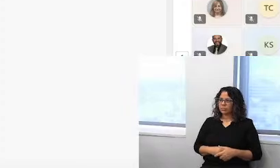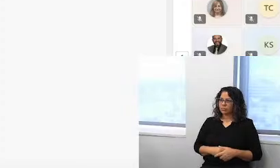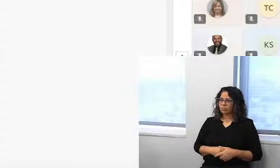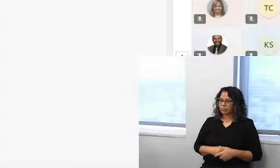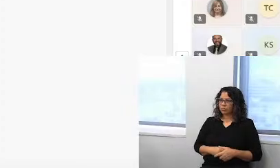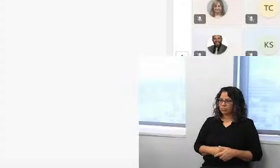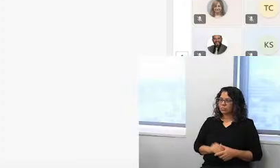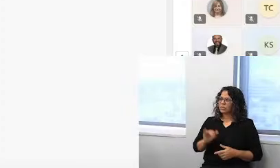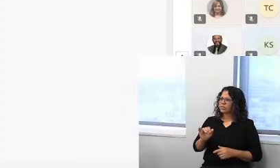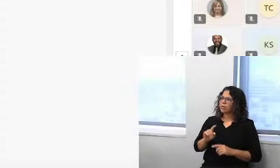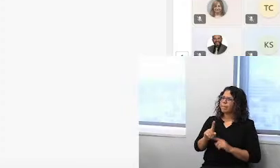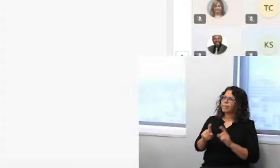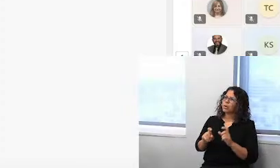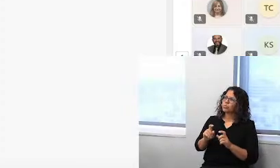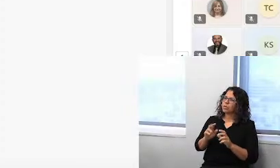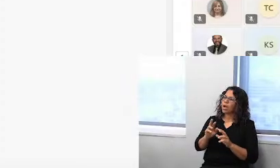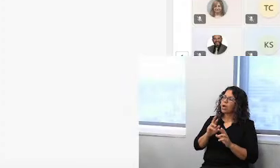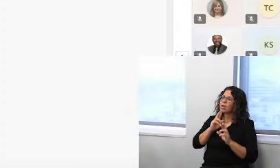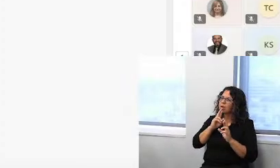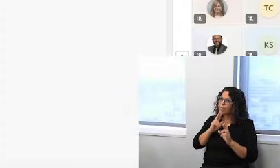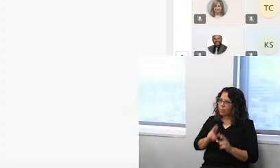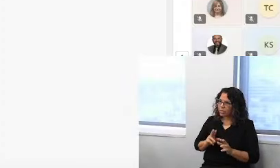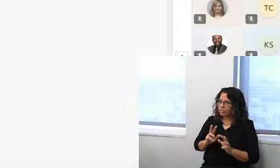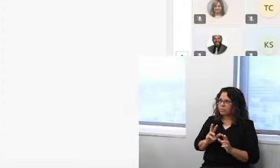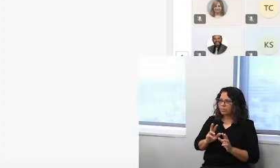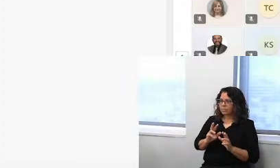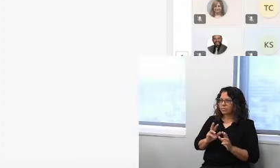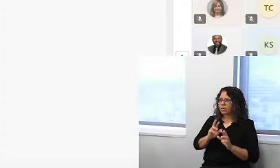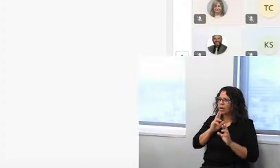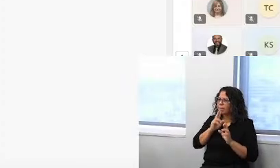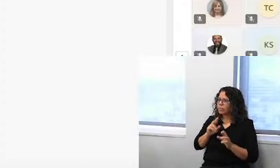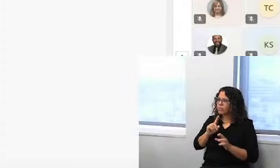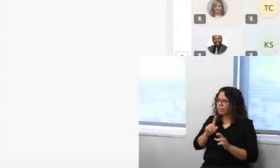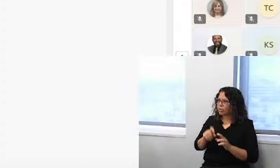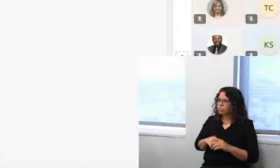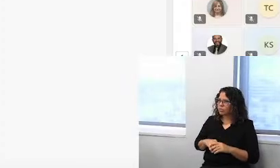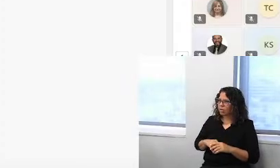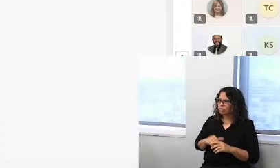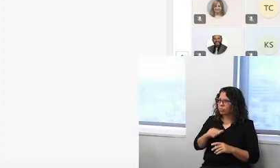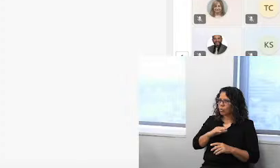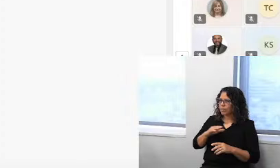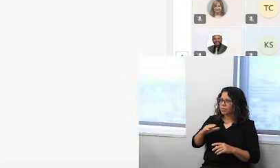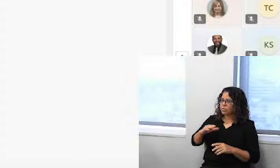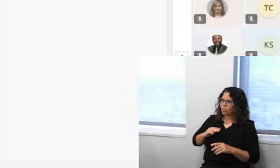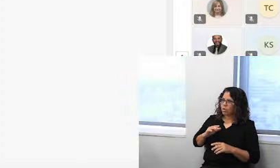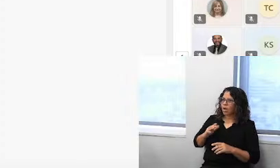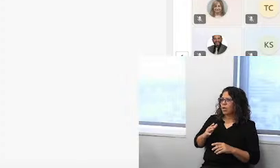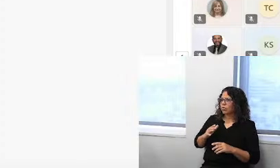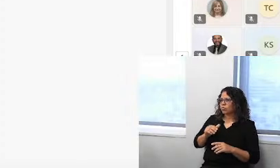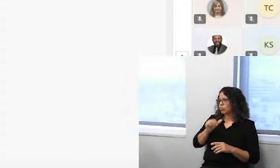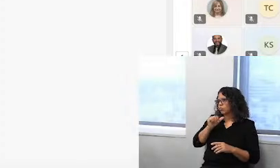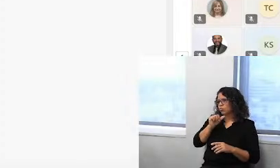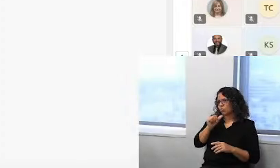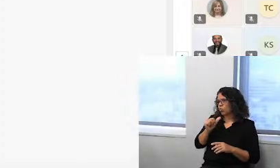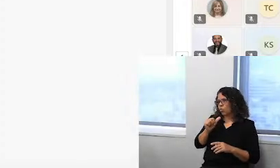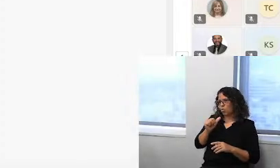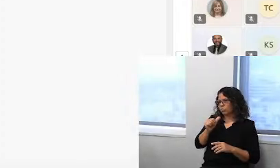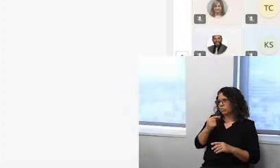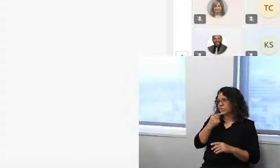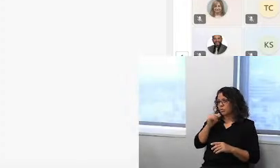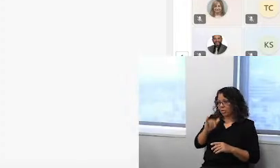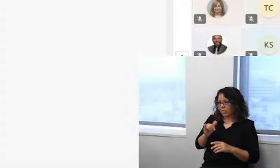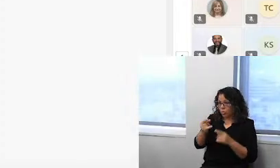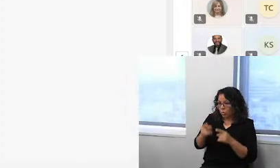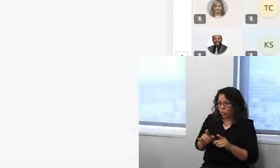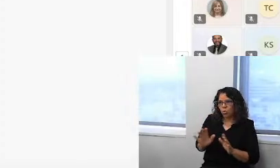answer the question to the extent you can. The commissioner is not testifying, so whatever is in his question is not evidence. Mr.